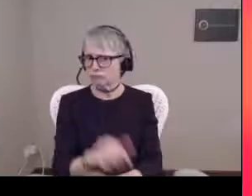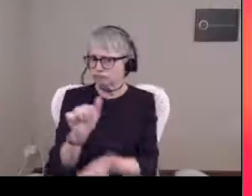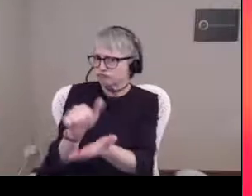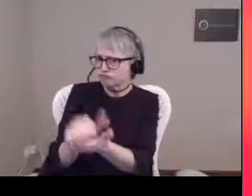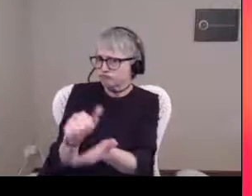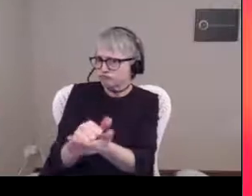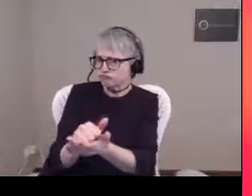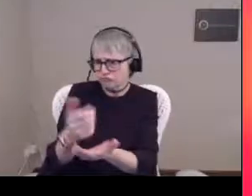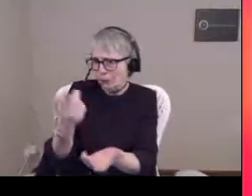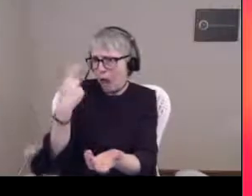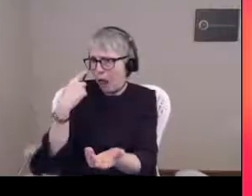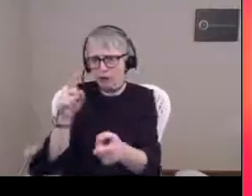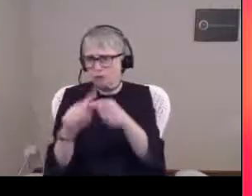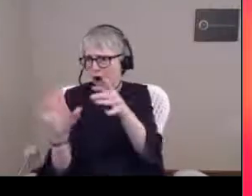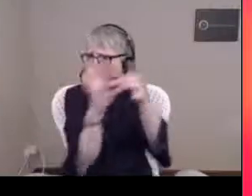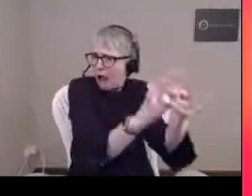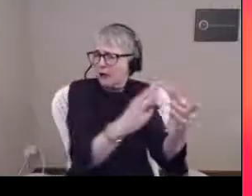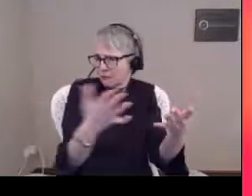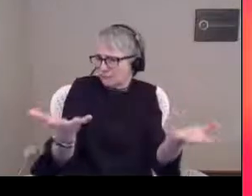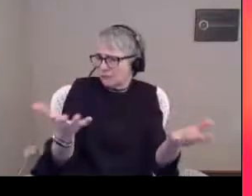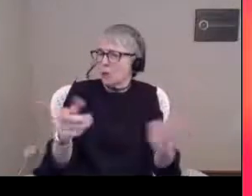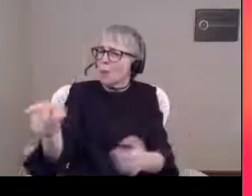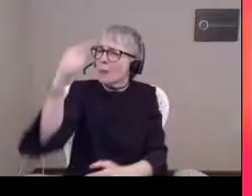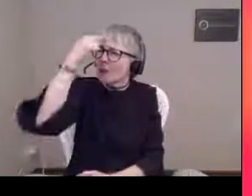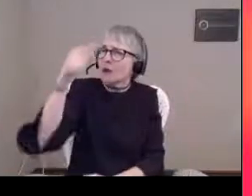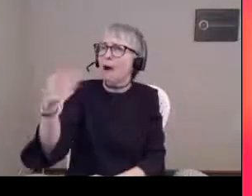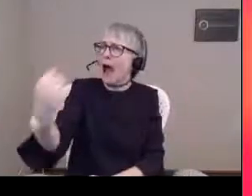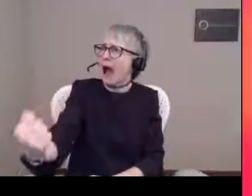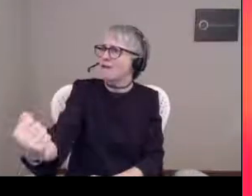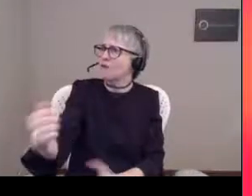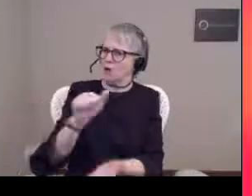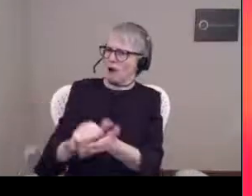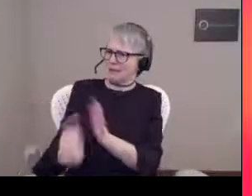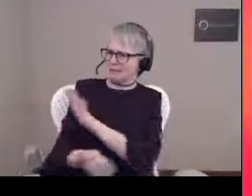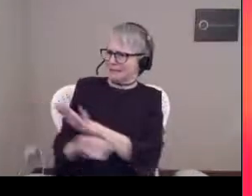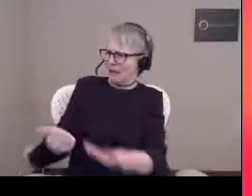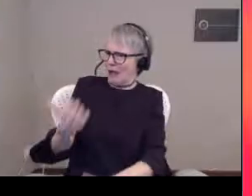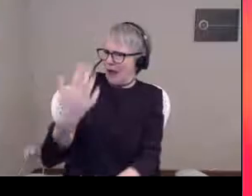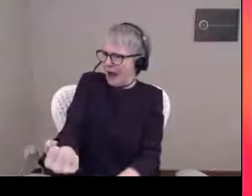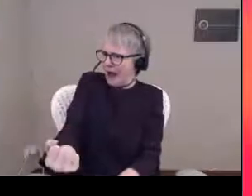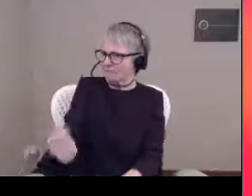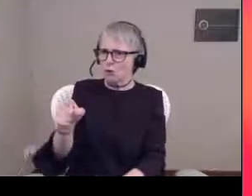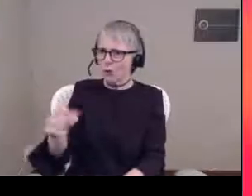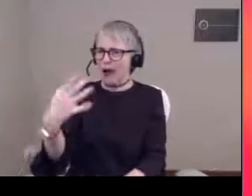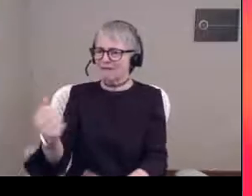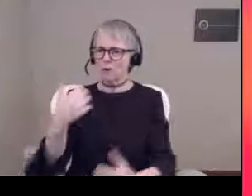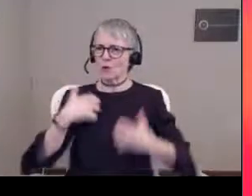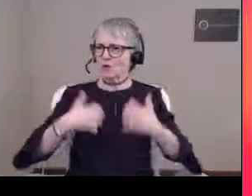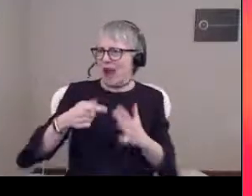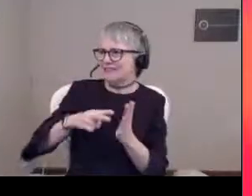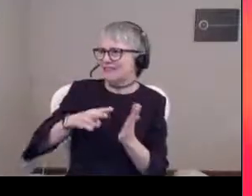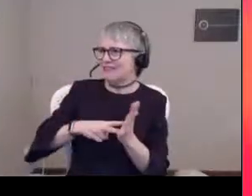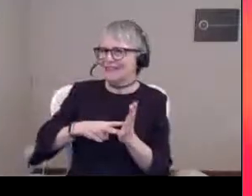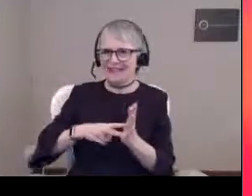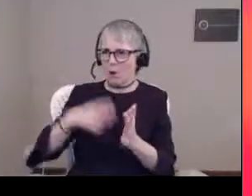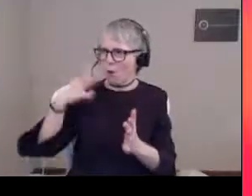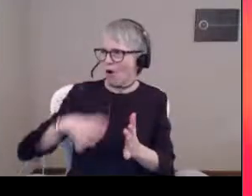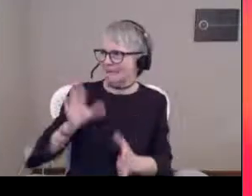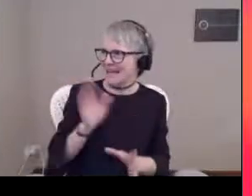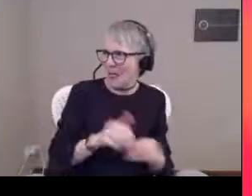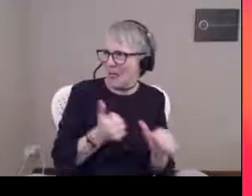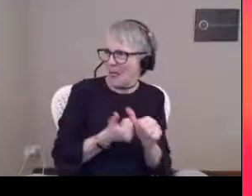We encourage if someone thinks they've got the right skills for ITV and they are passionate about the brand and they want to be part of the company, you